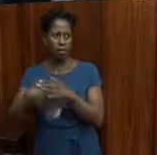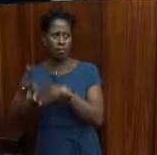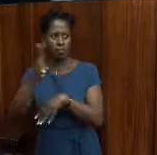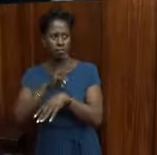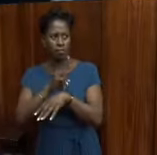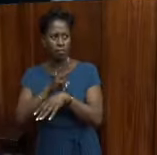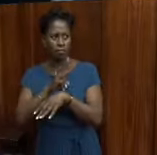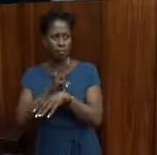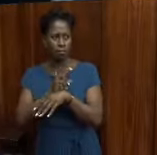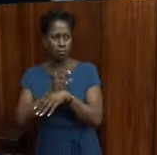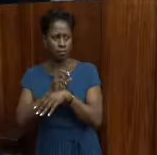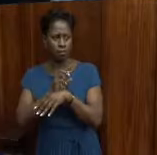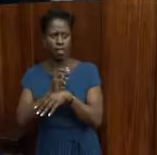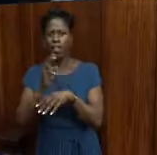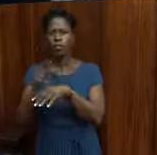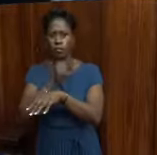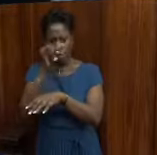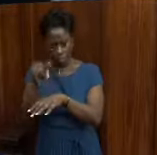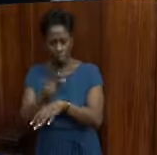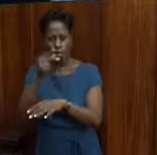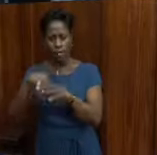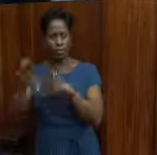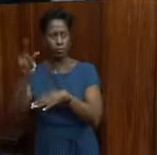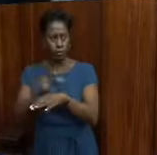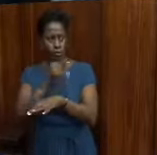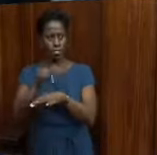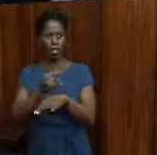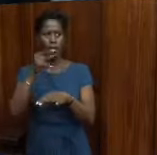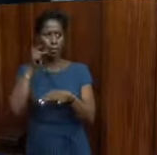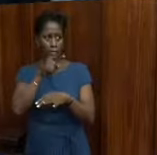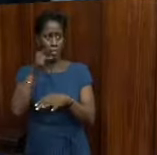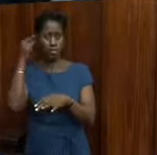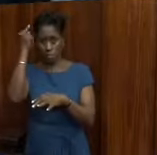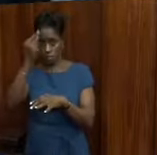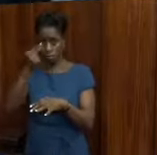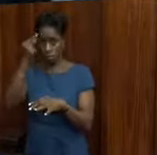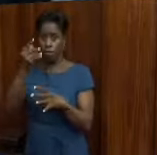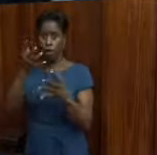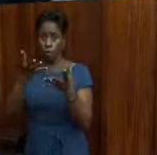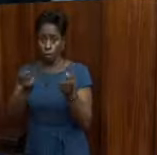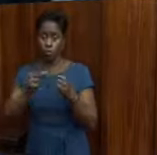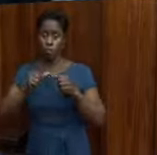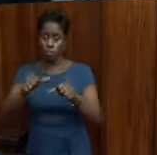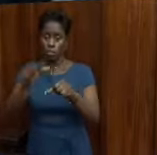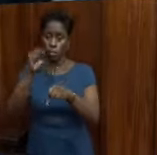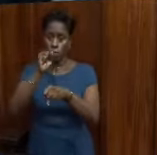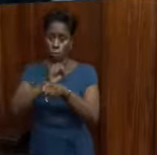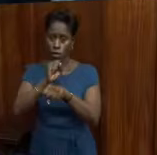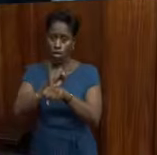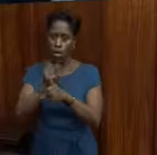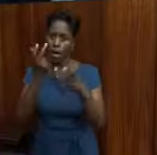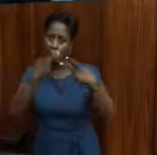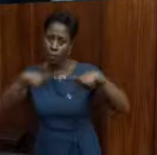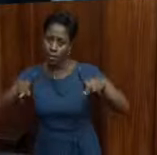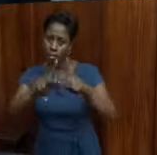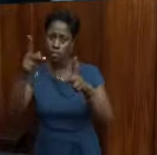This year, my government will continue work on the relocation of the meat processing plant to Boli.